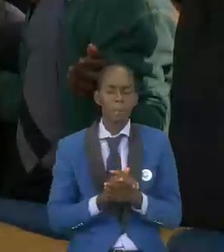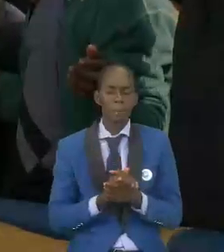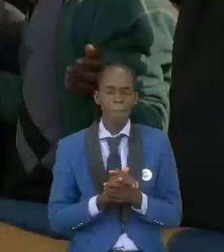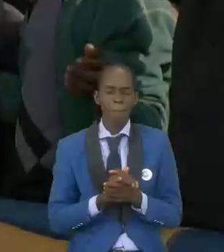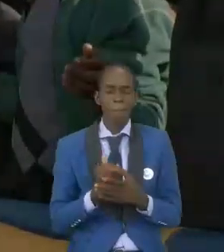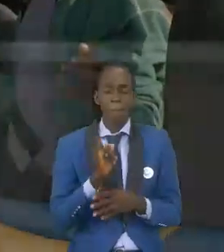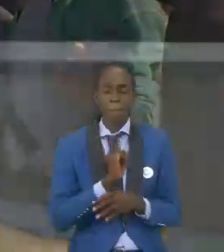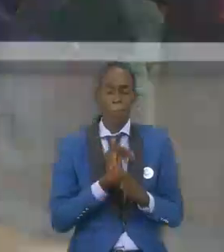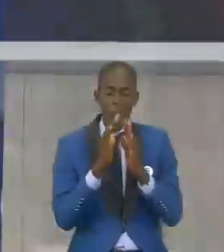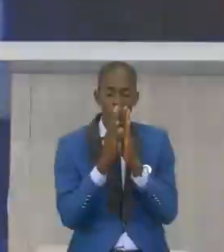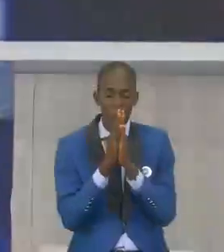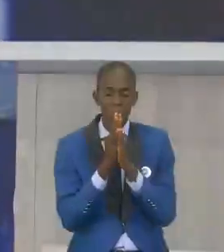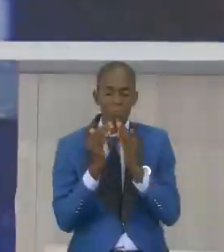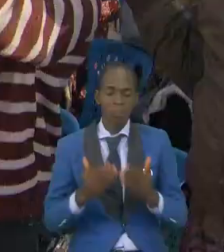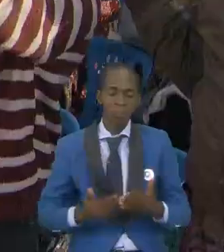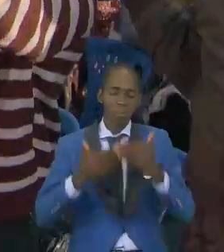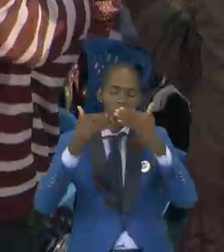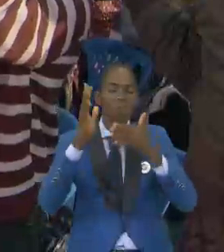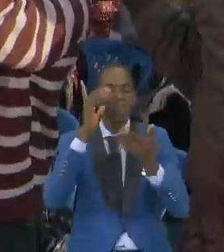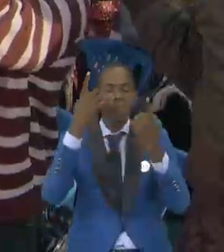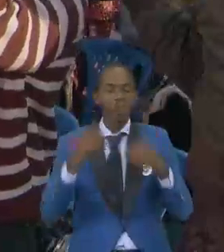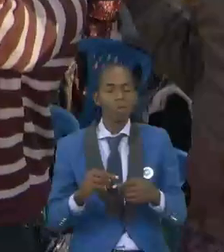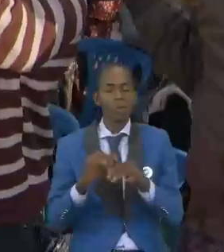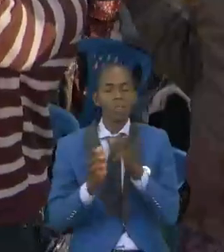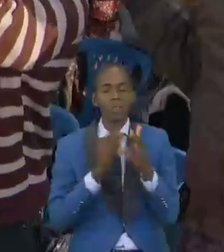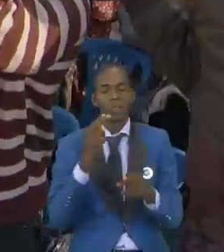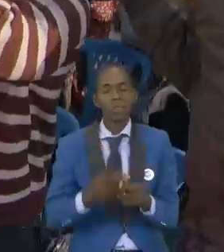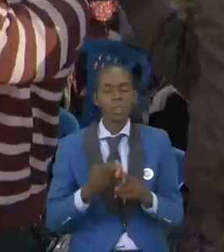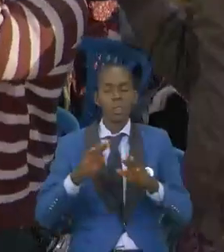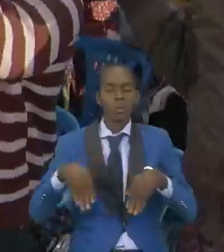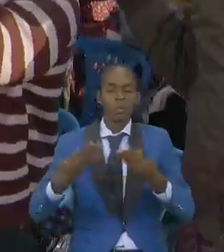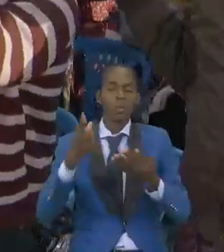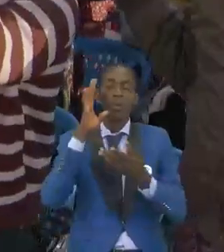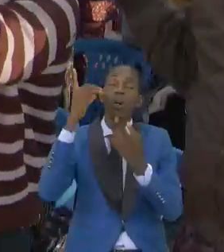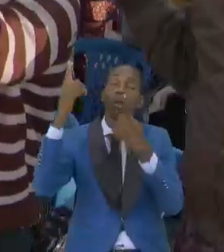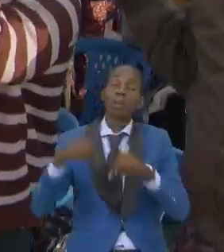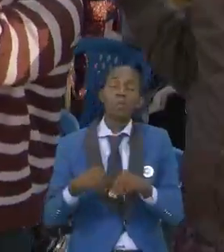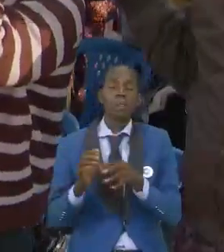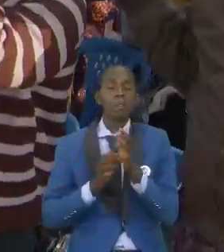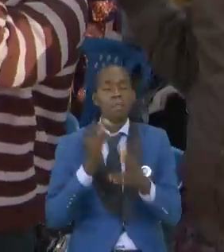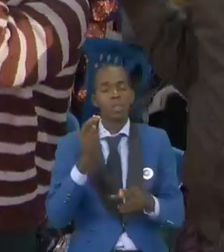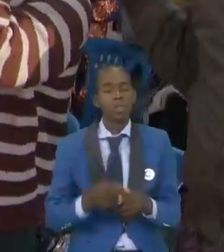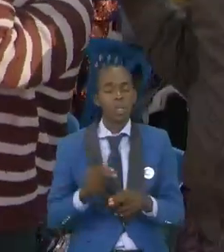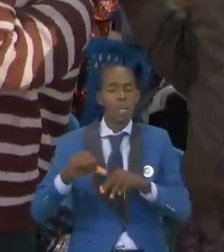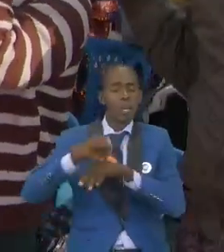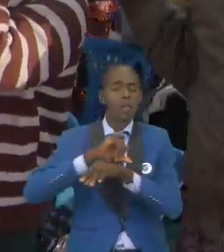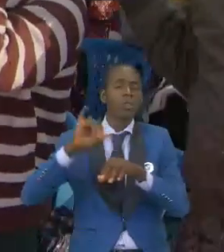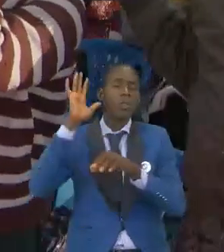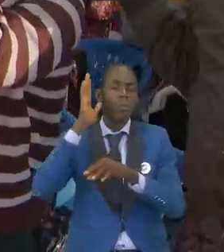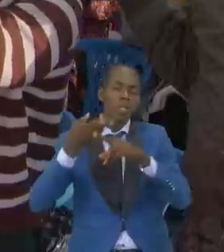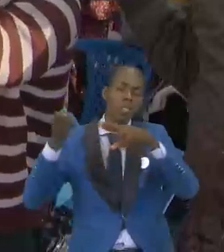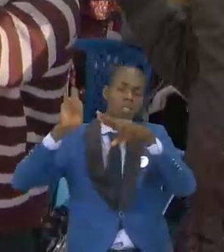I pray promotion will come. Provision will come. Anointing will